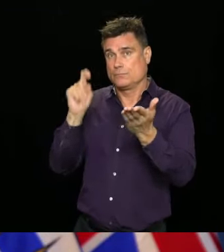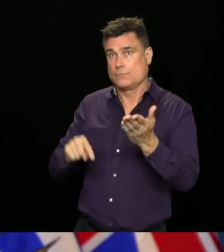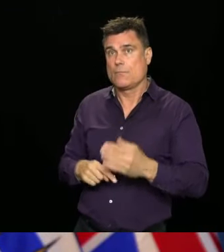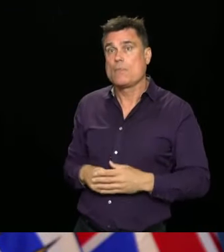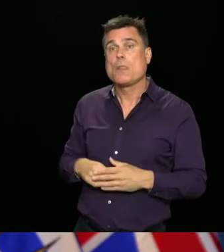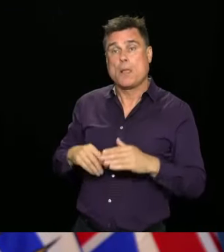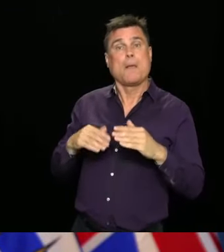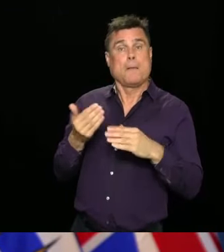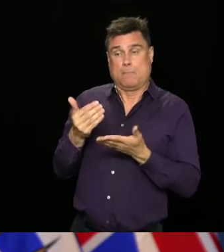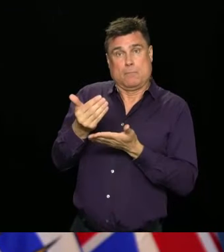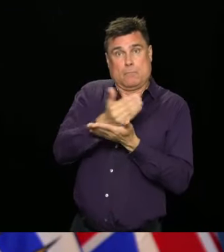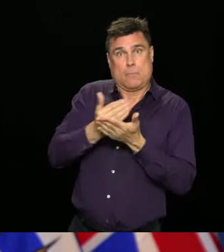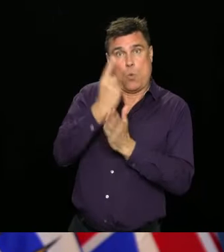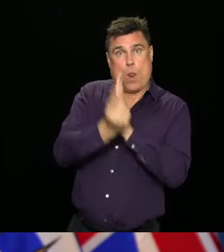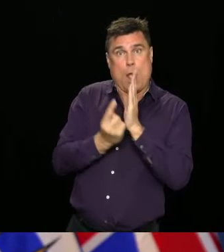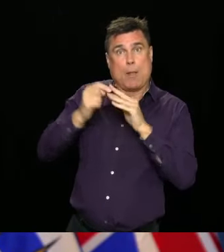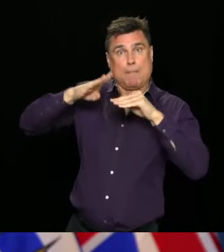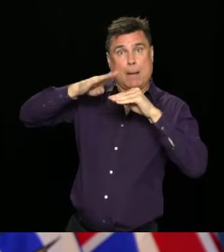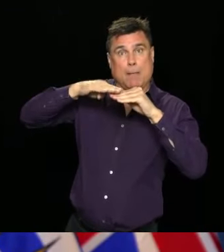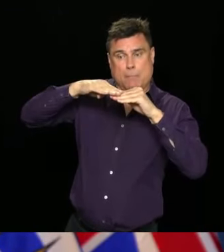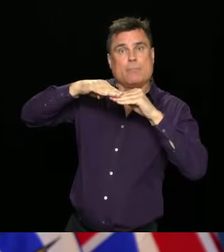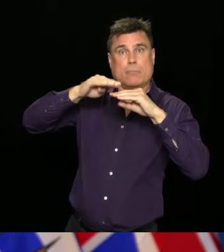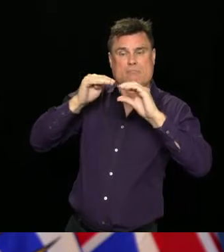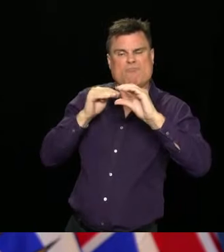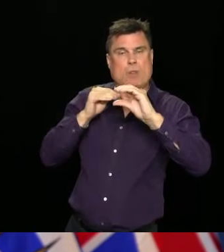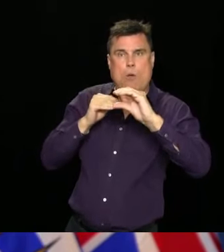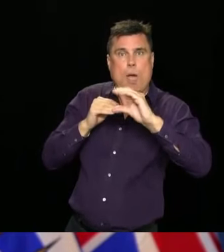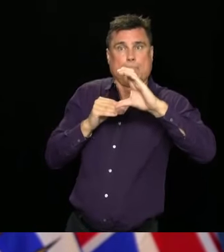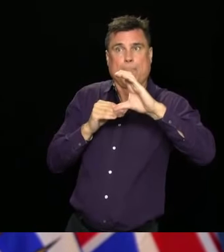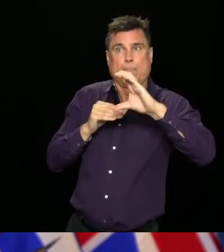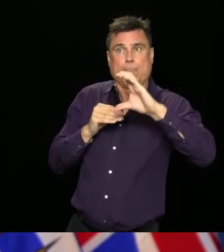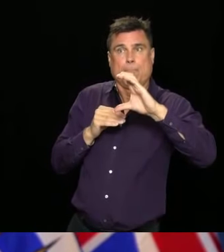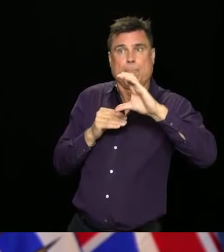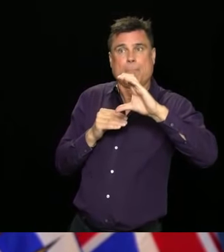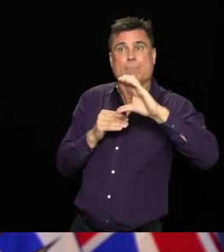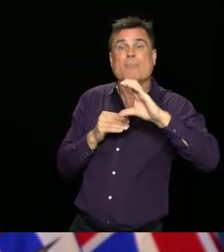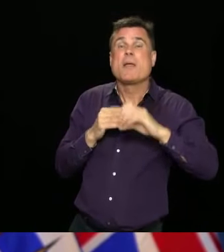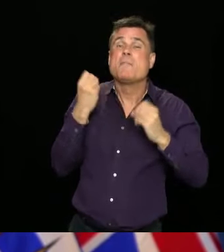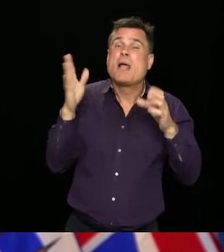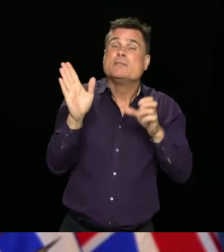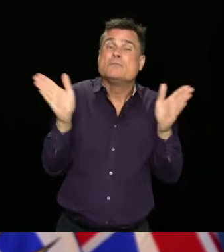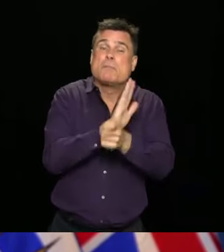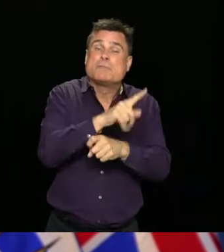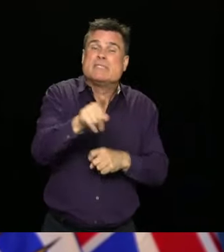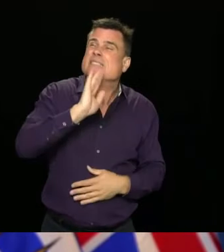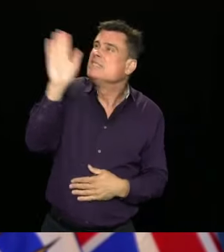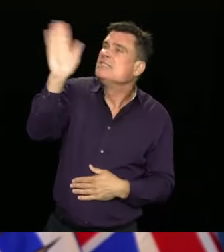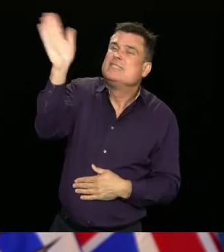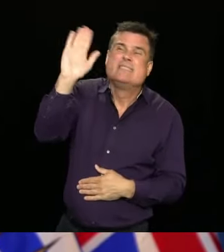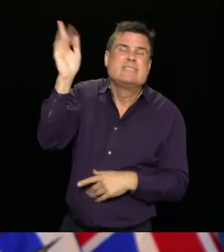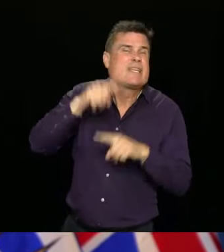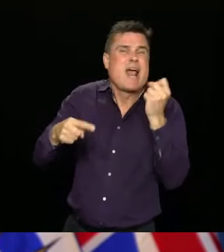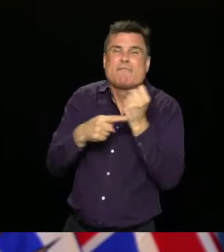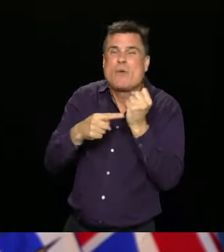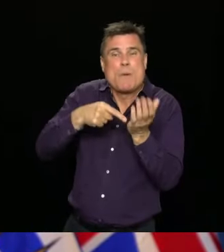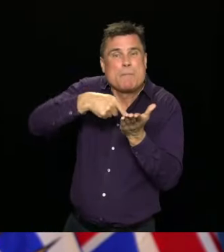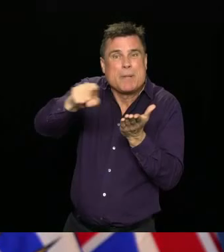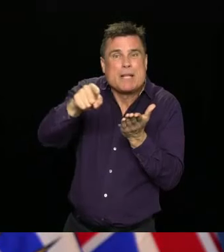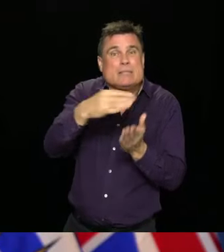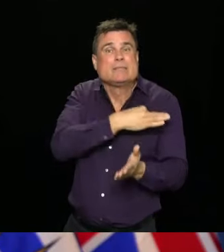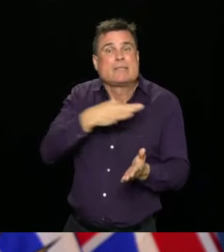Hi, Minister. On that note about minimum wage going up, many small businesses are saying that this is coming at a time when they simply